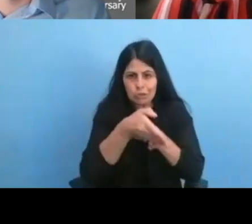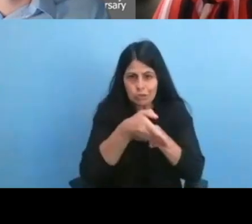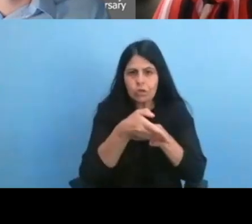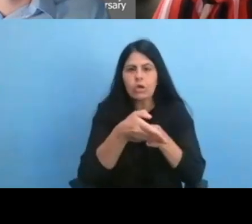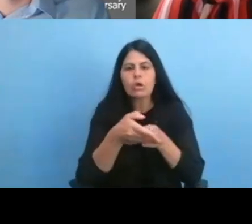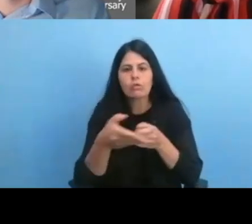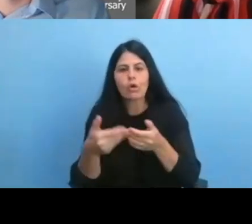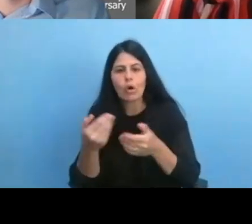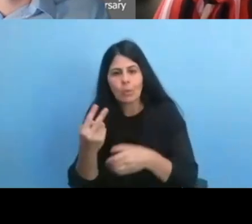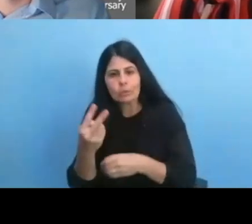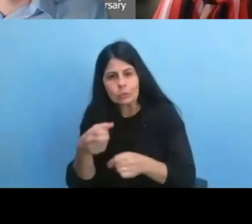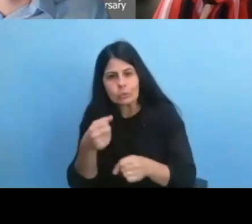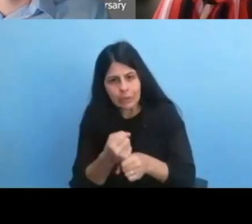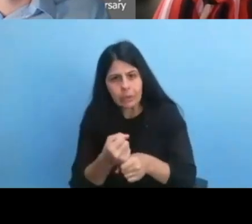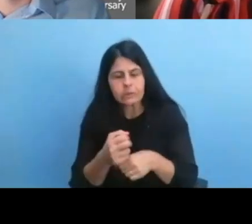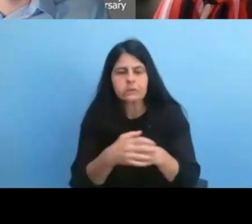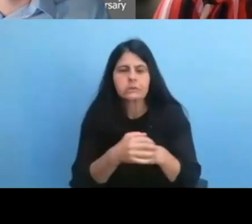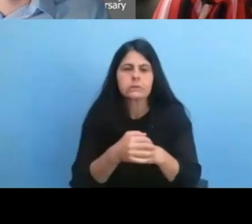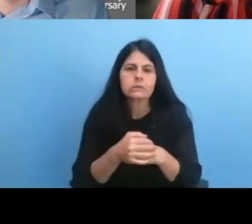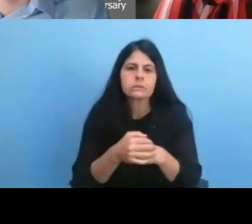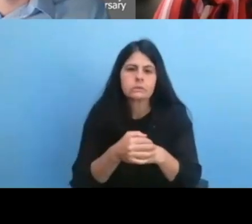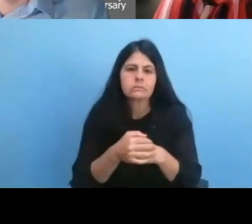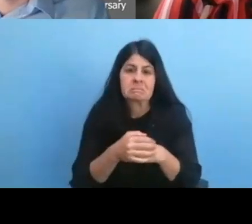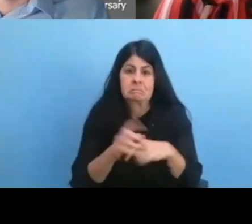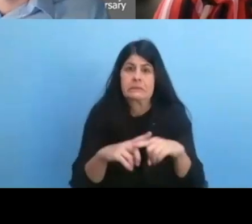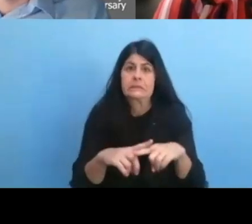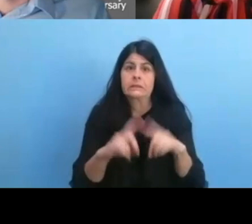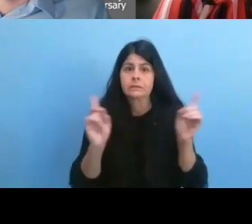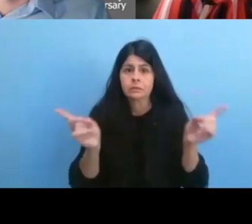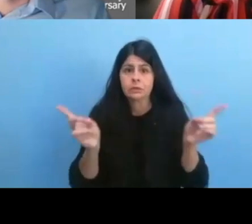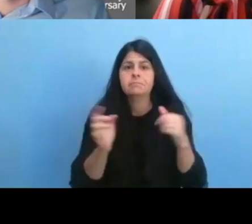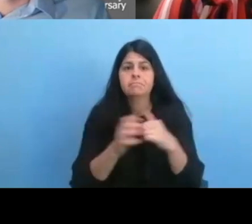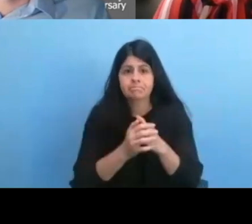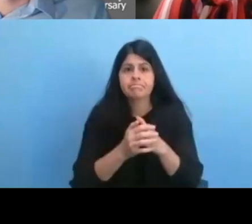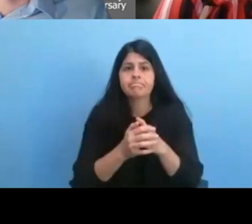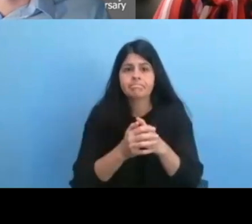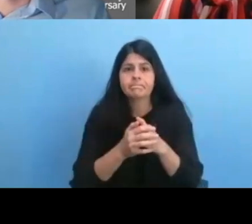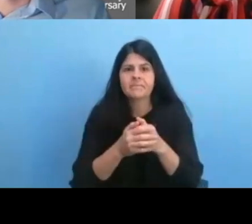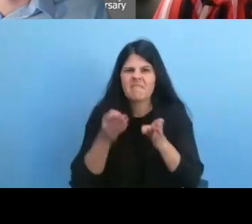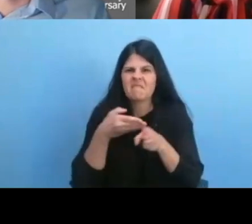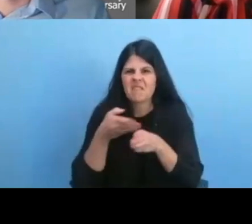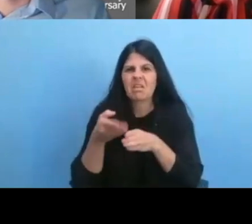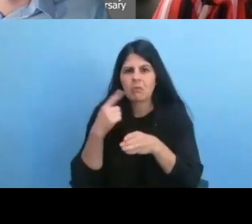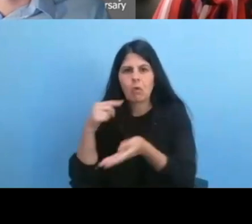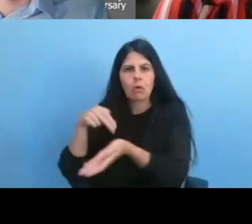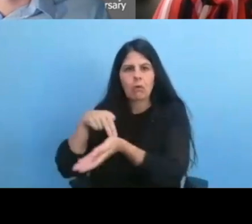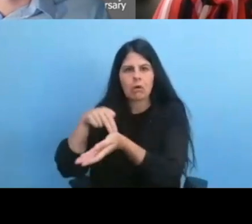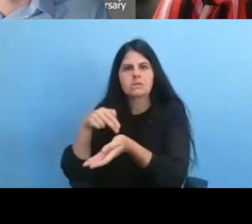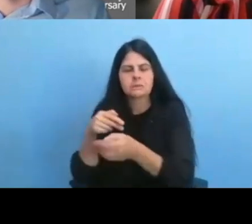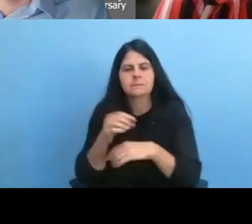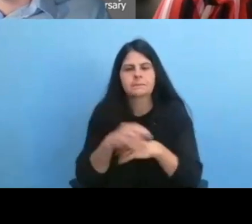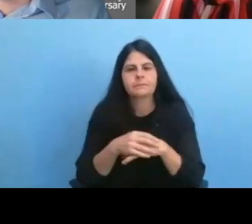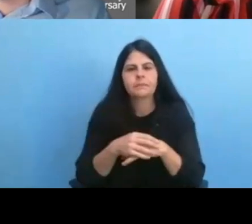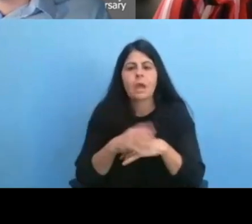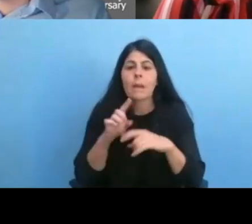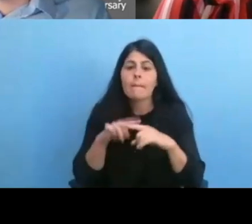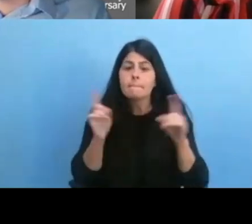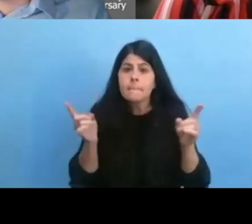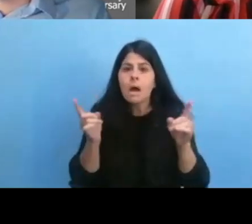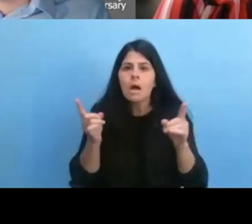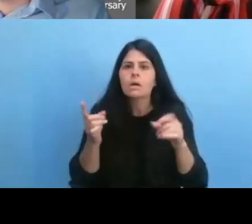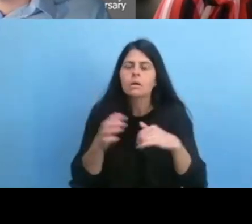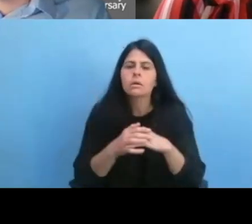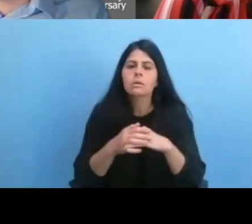2 years. It's a very different land of nursing. But one of the great things about